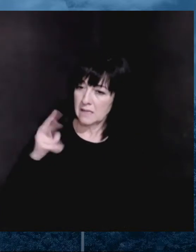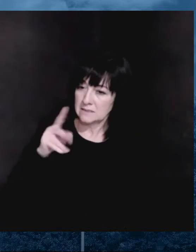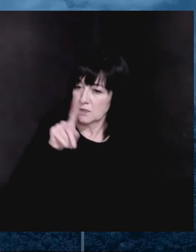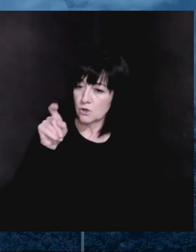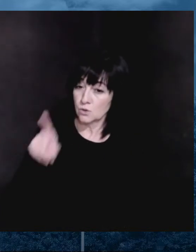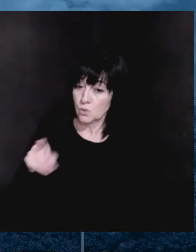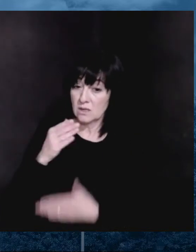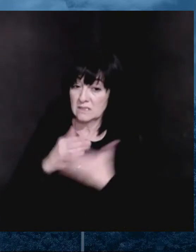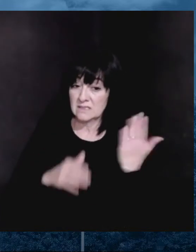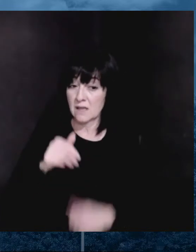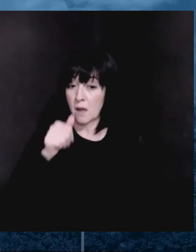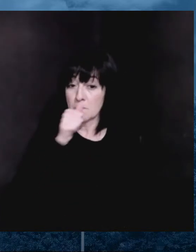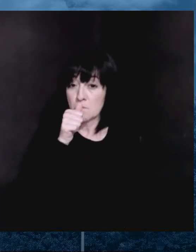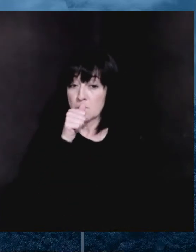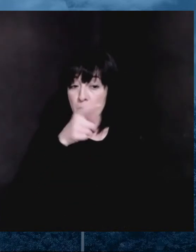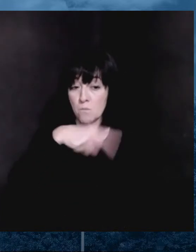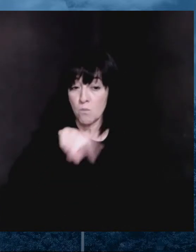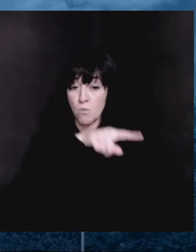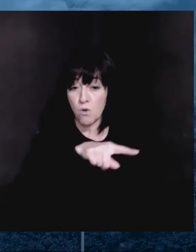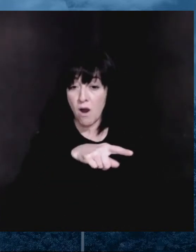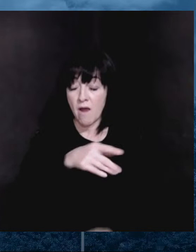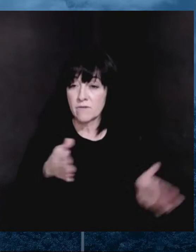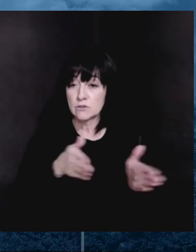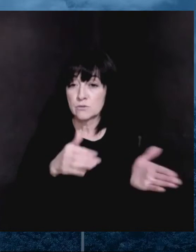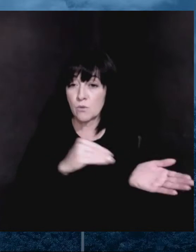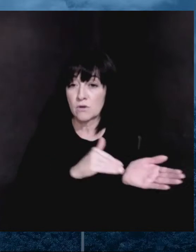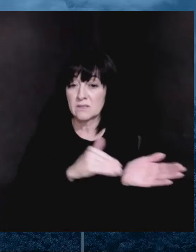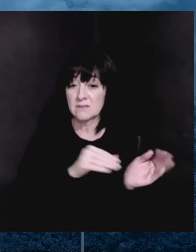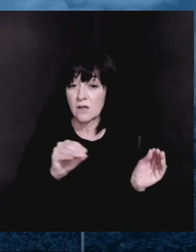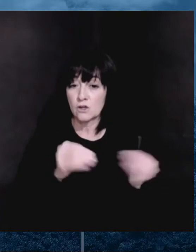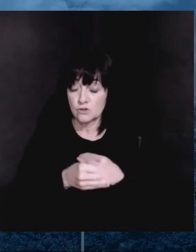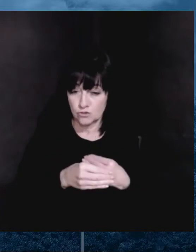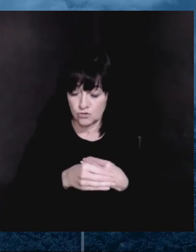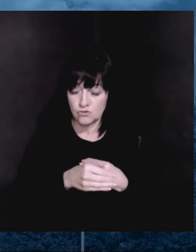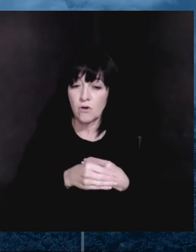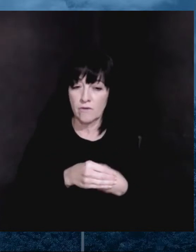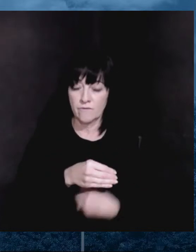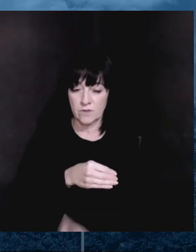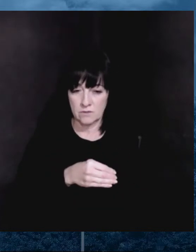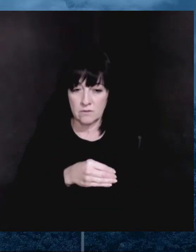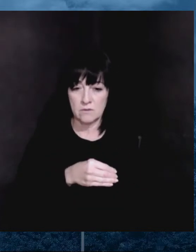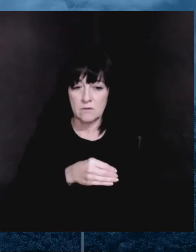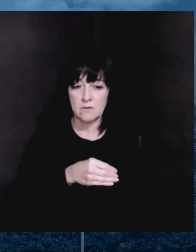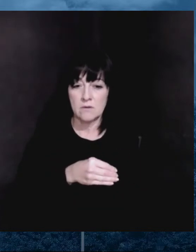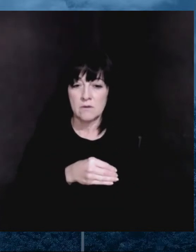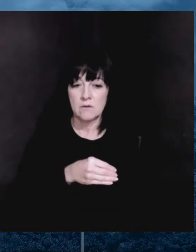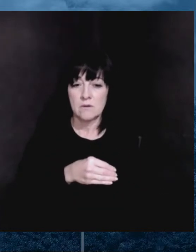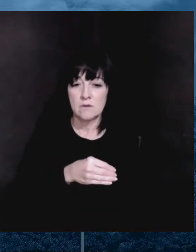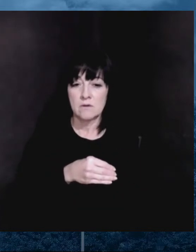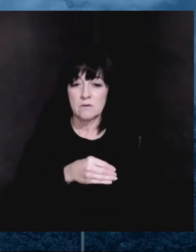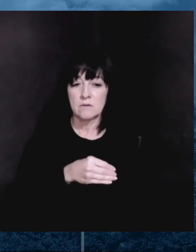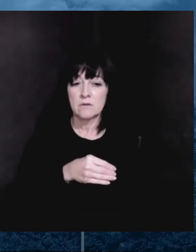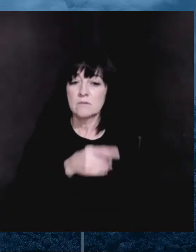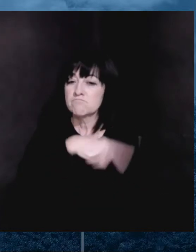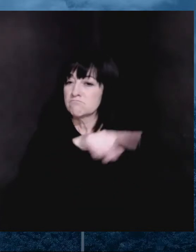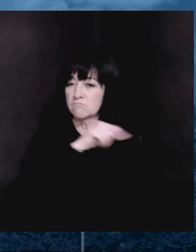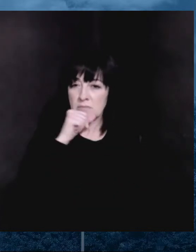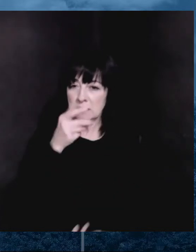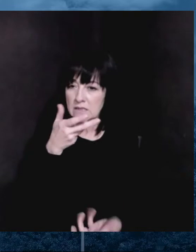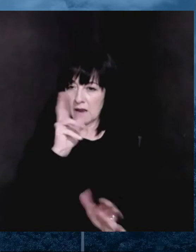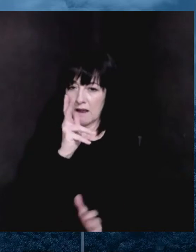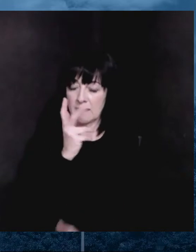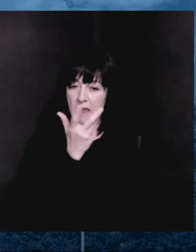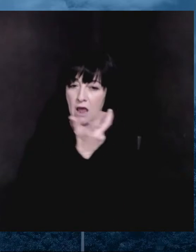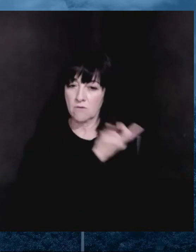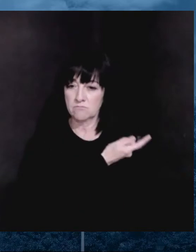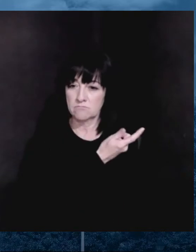that hospitals told them initially that they were not allowed by the state to vaccinate them, but then recently reversed course after being told